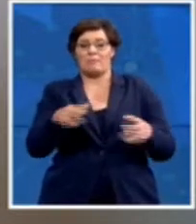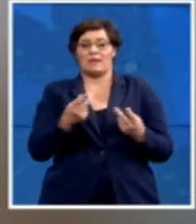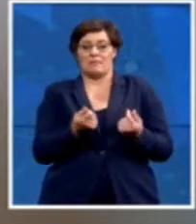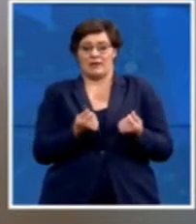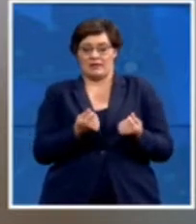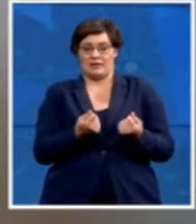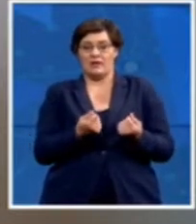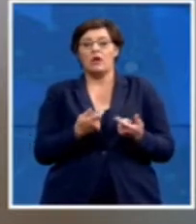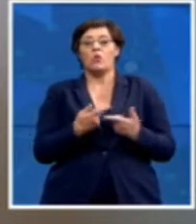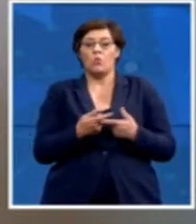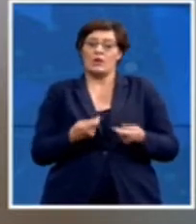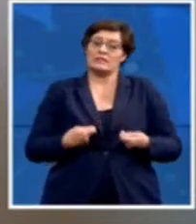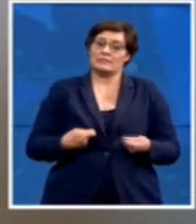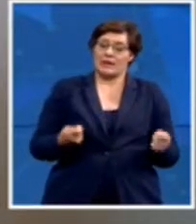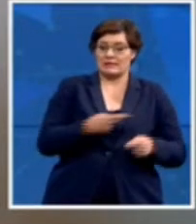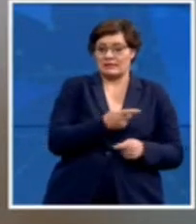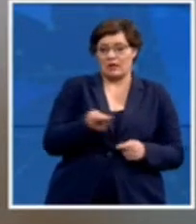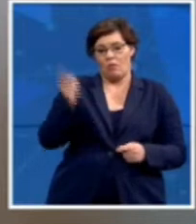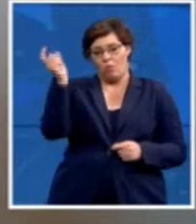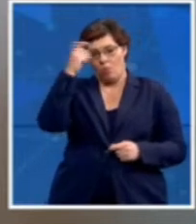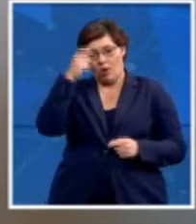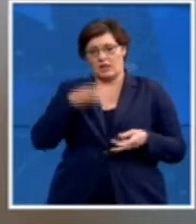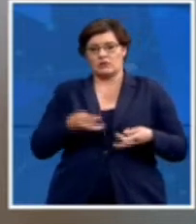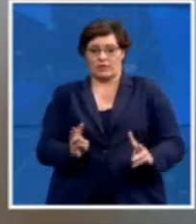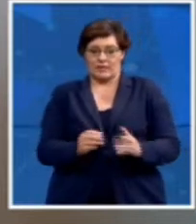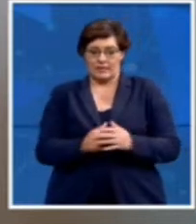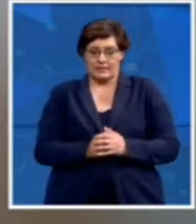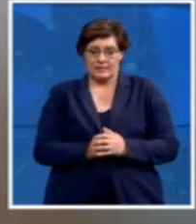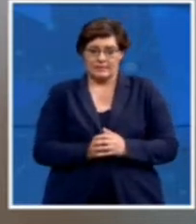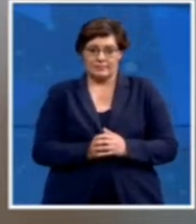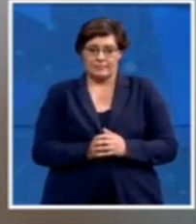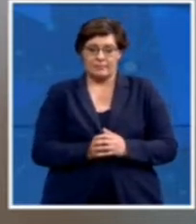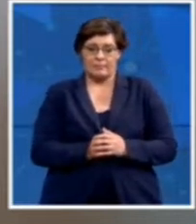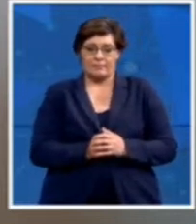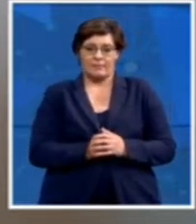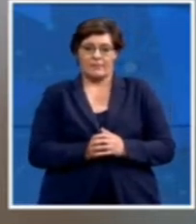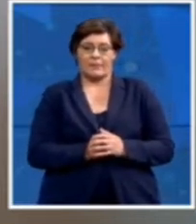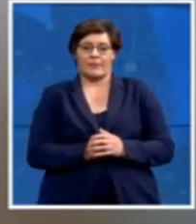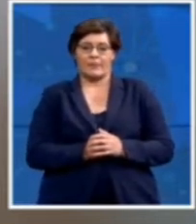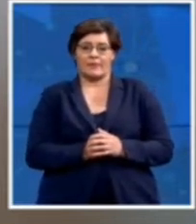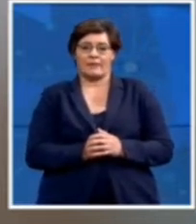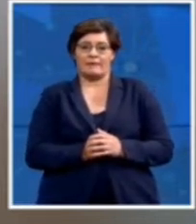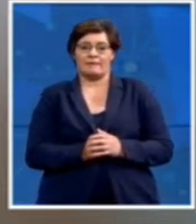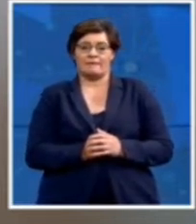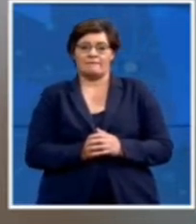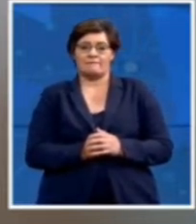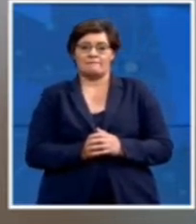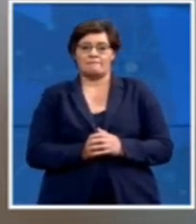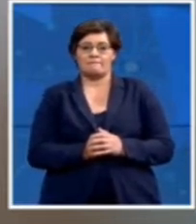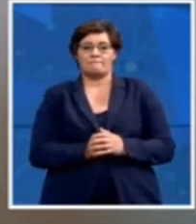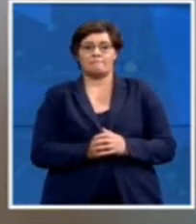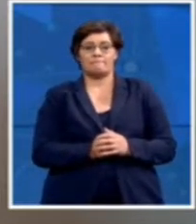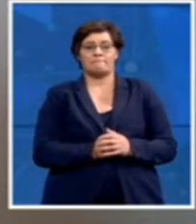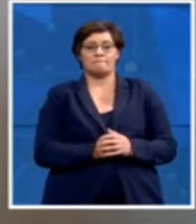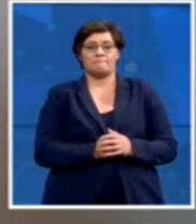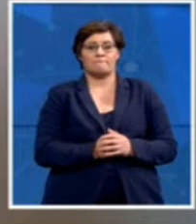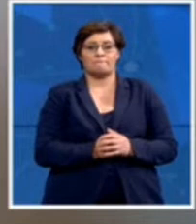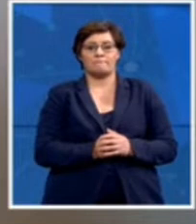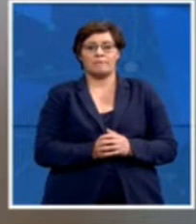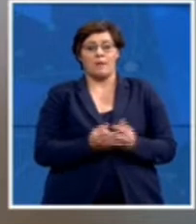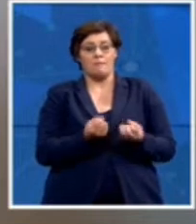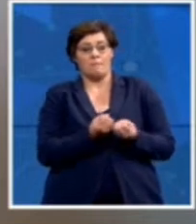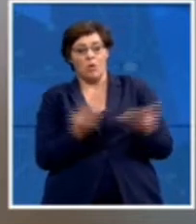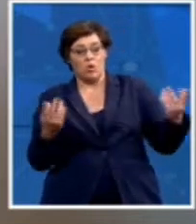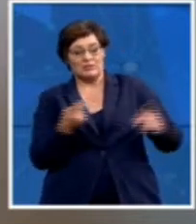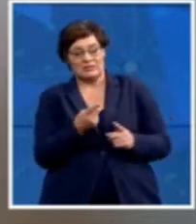wisely, bearing in mind, of course, that some of the most egregious abuses of public money took place